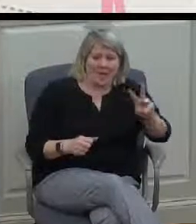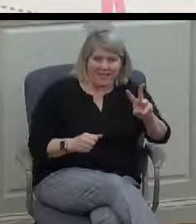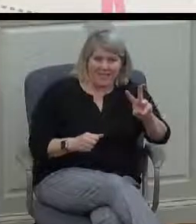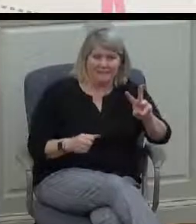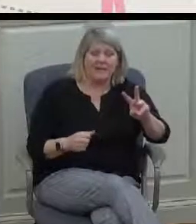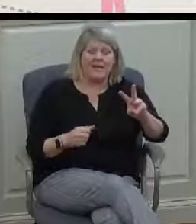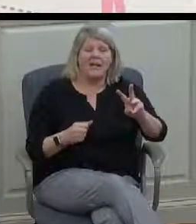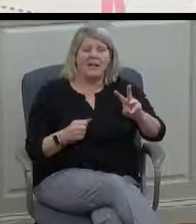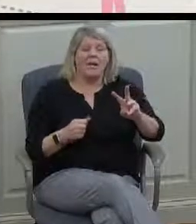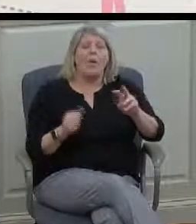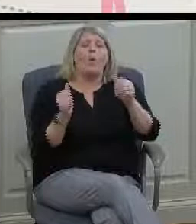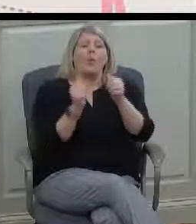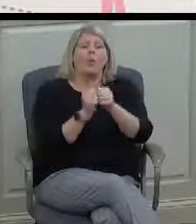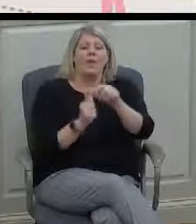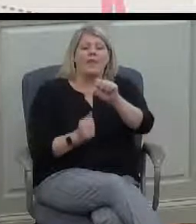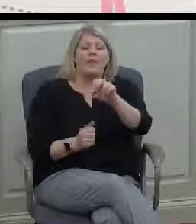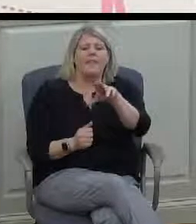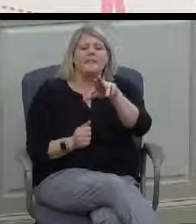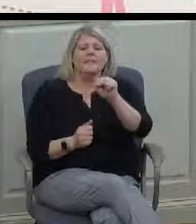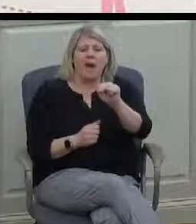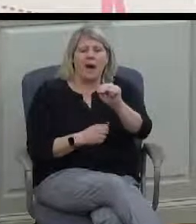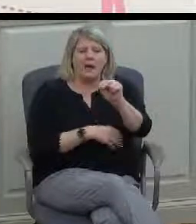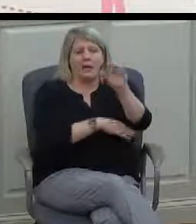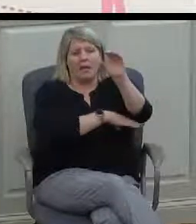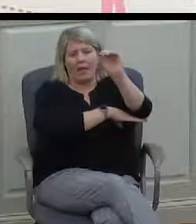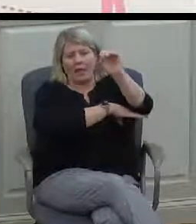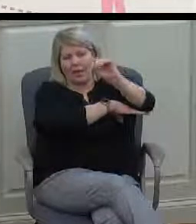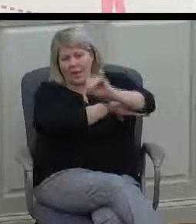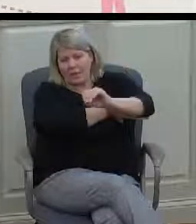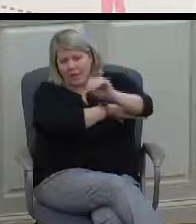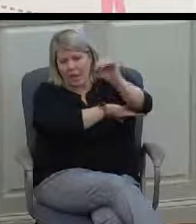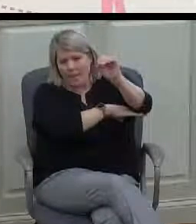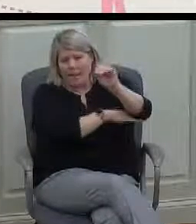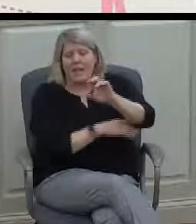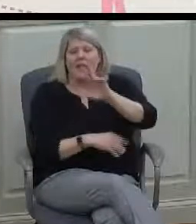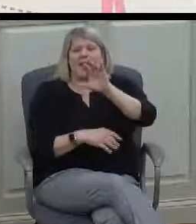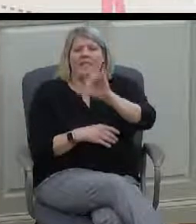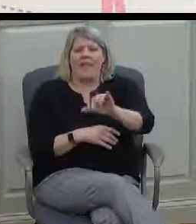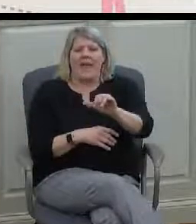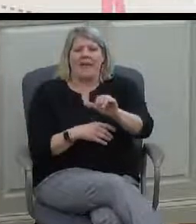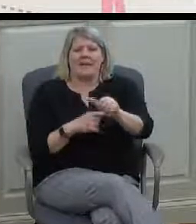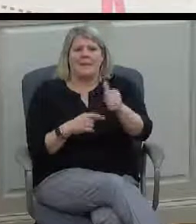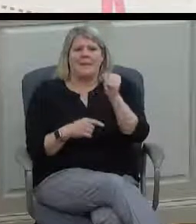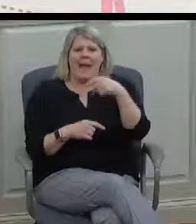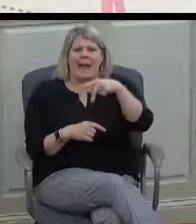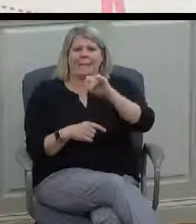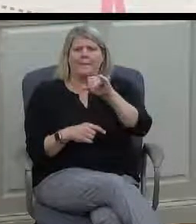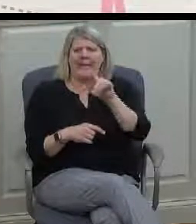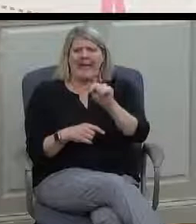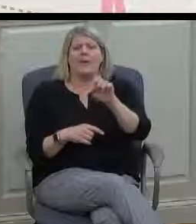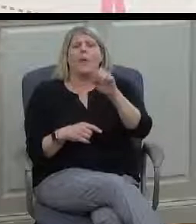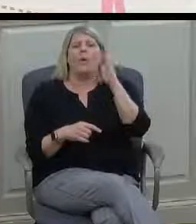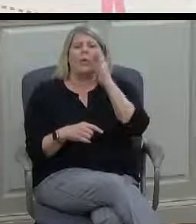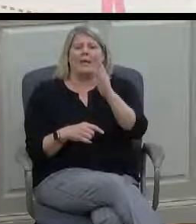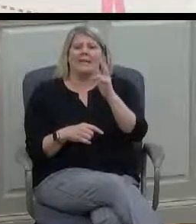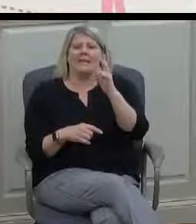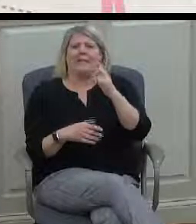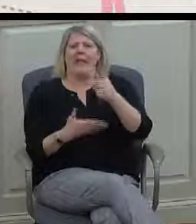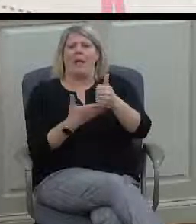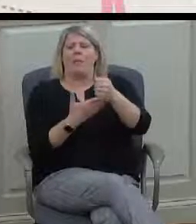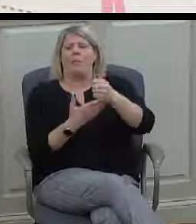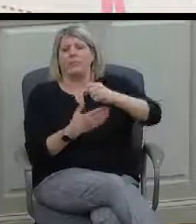in the evening, that back plate gives you a little bit bigger area to kind of shield the sun and let you see that